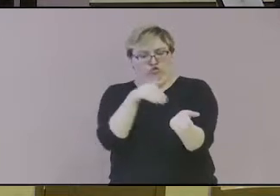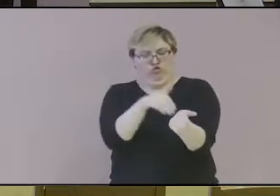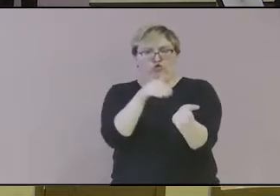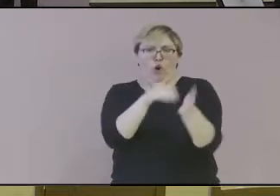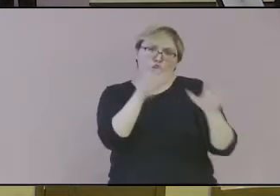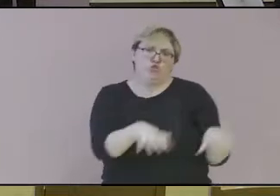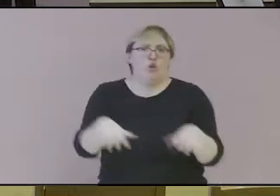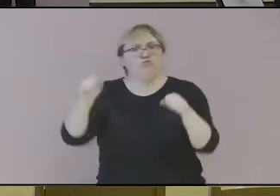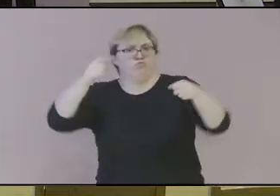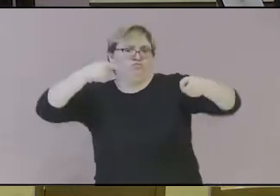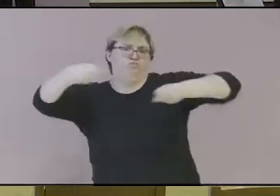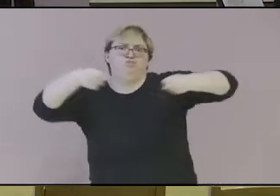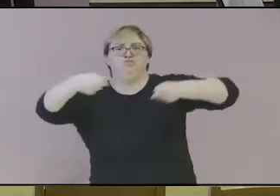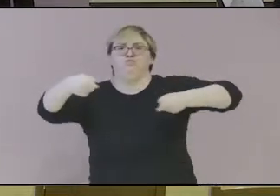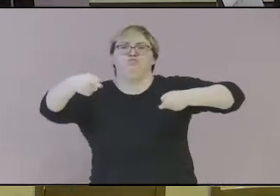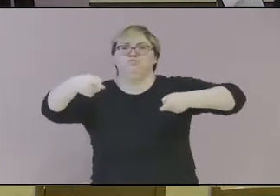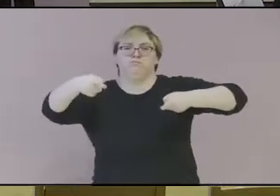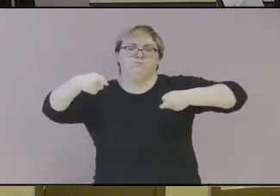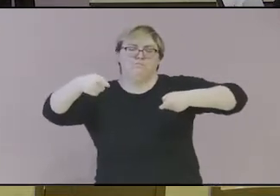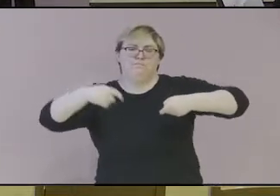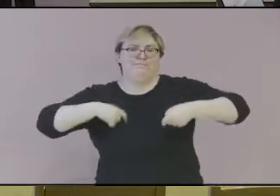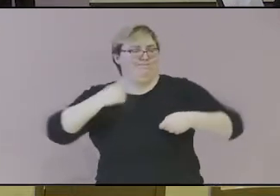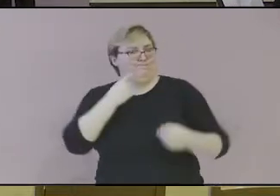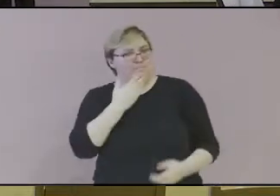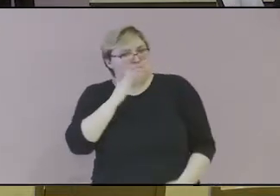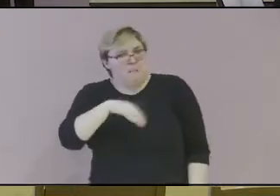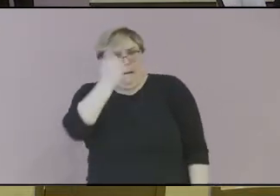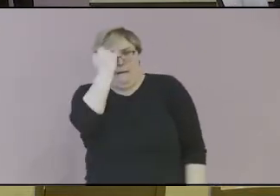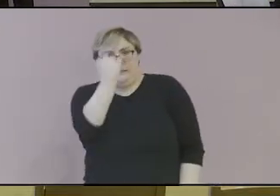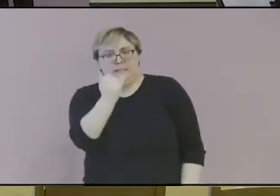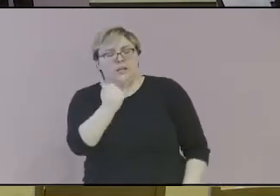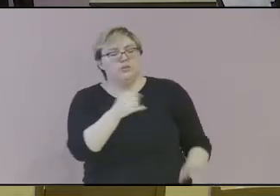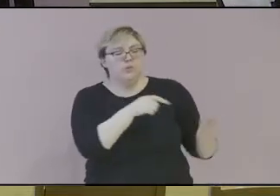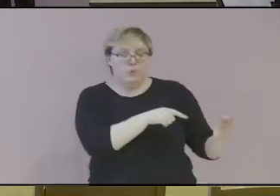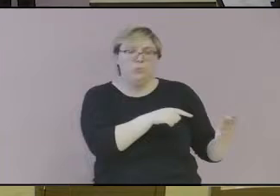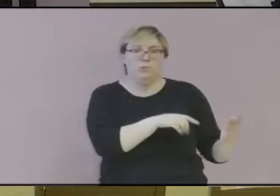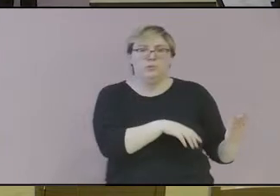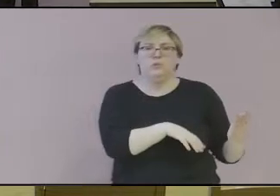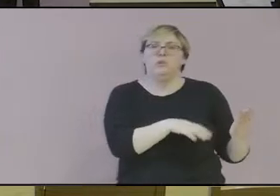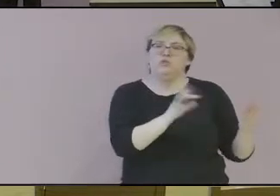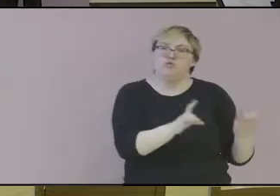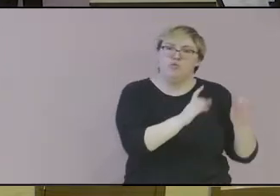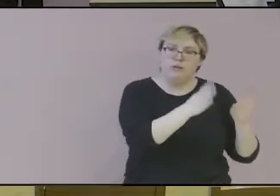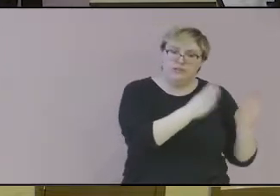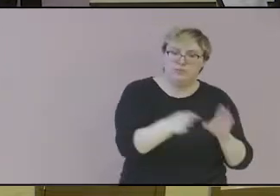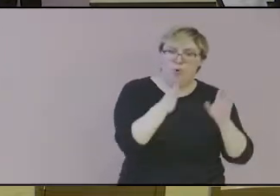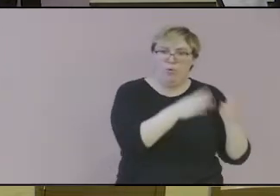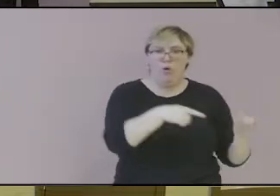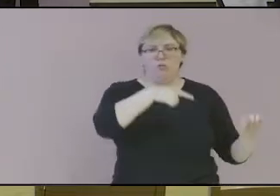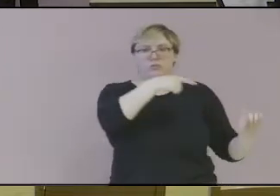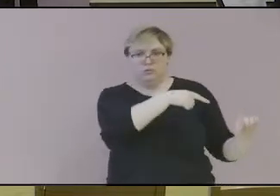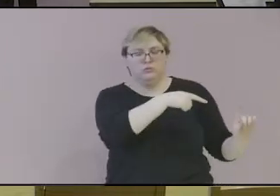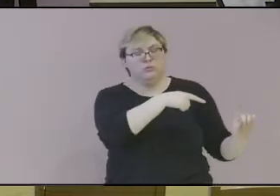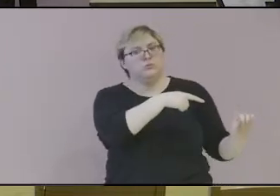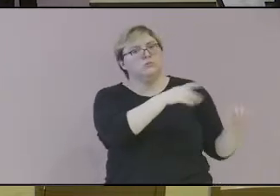Neiman and his team are giving disability rights scores to protocols, they're not ultimately saying get rid of all